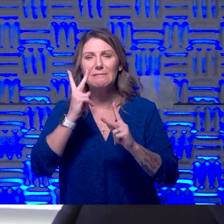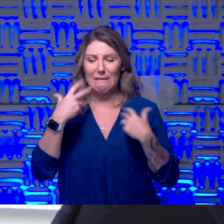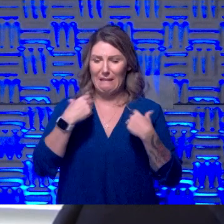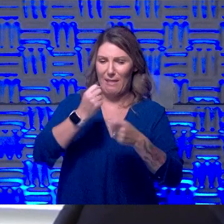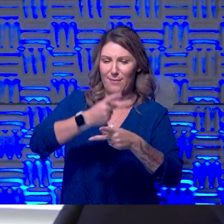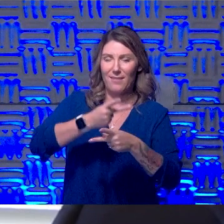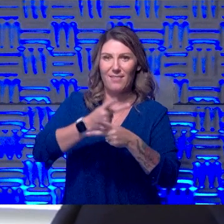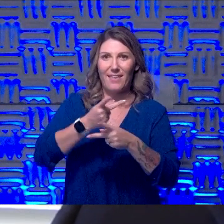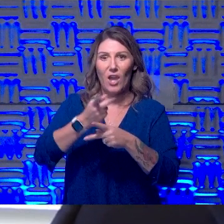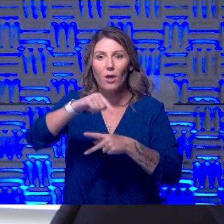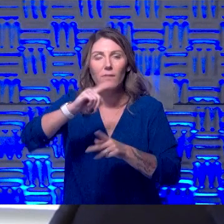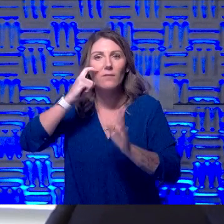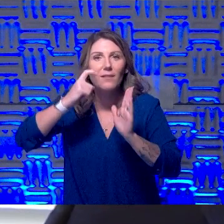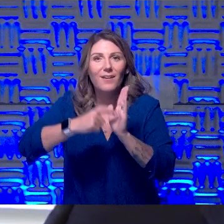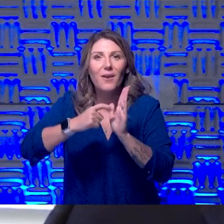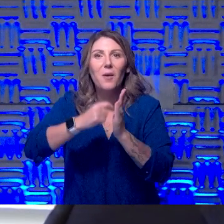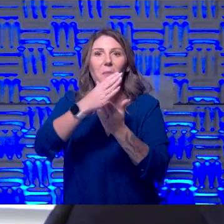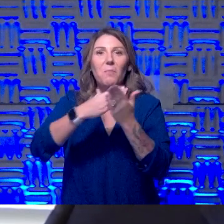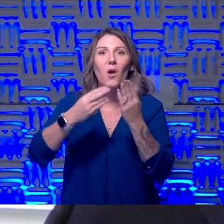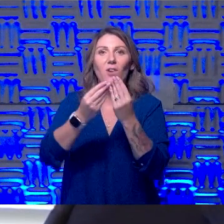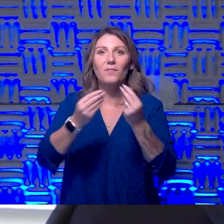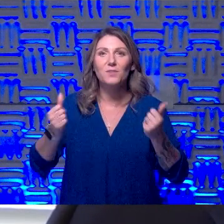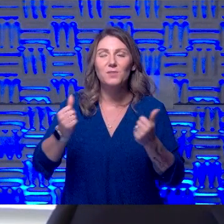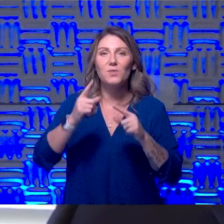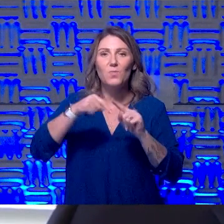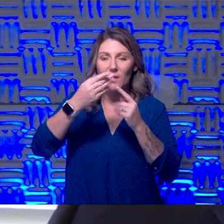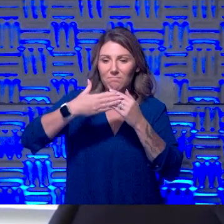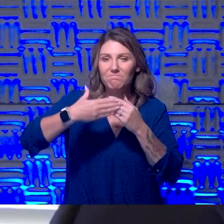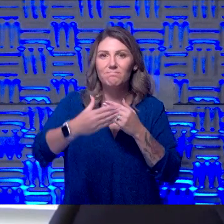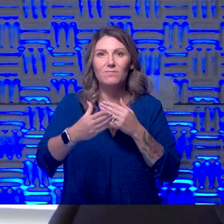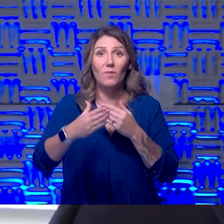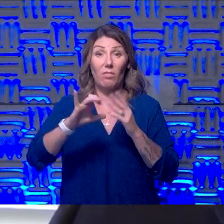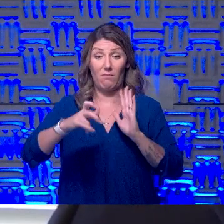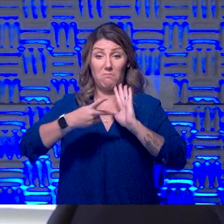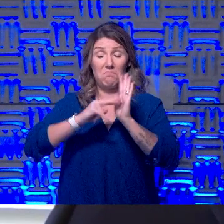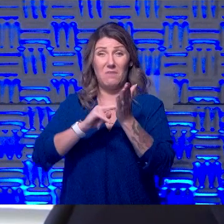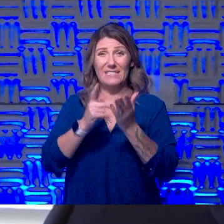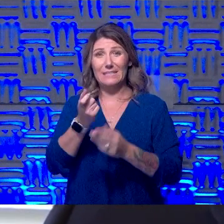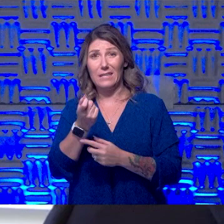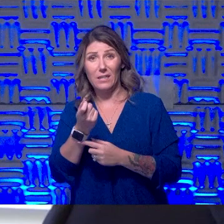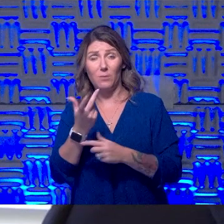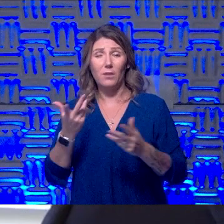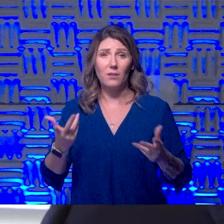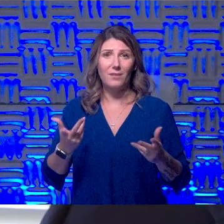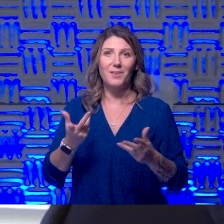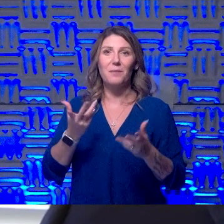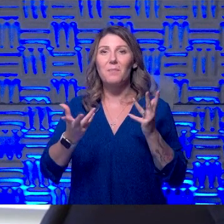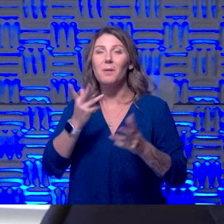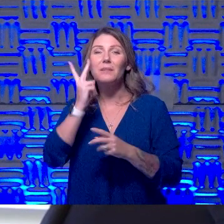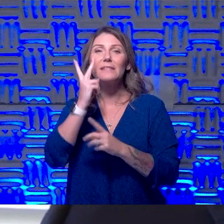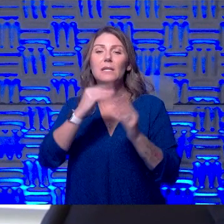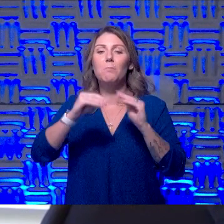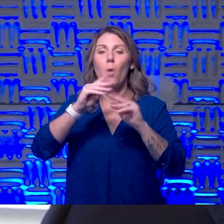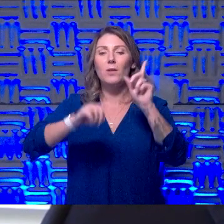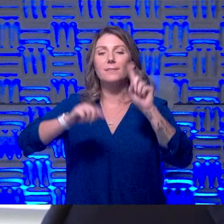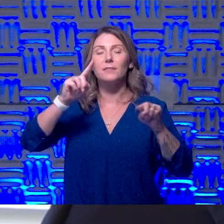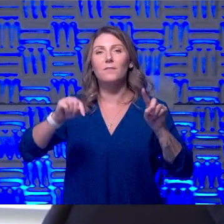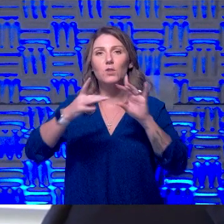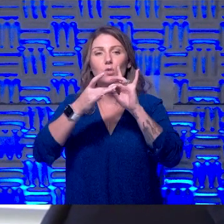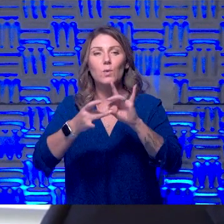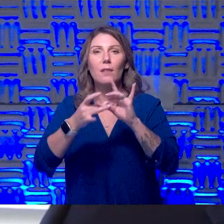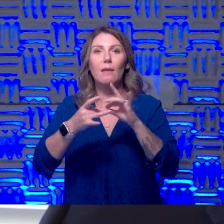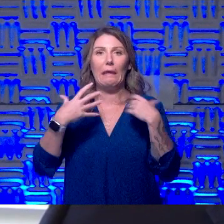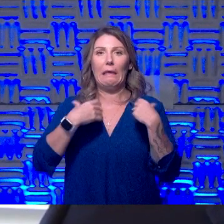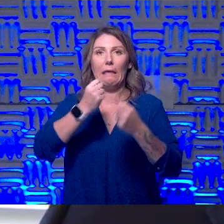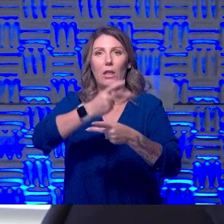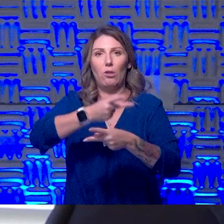help people. They want to be part of the solution as we go forward. So I think what that means a little bit is that we might see more diversity in terms of the healthcare workforce, which